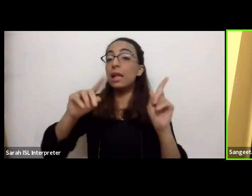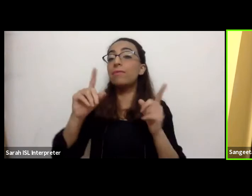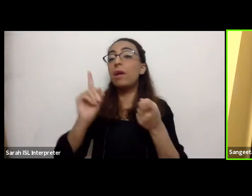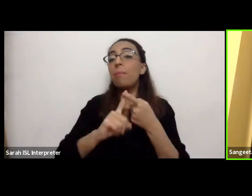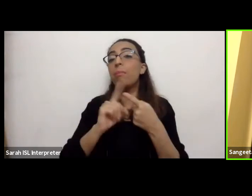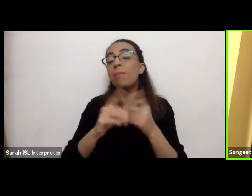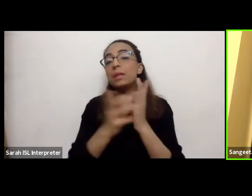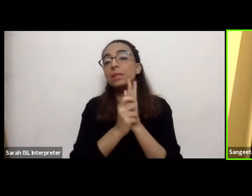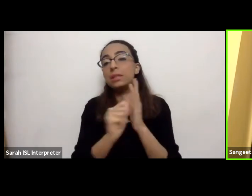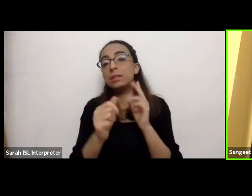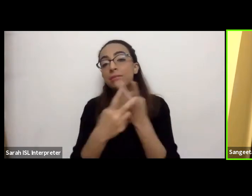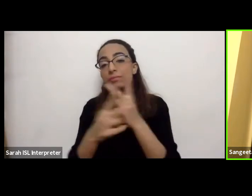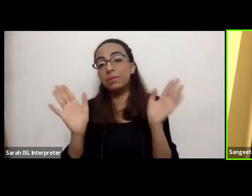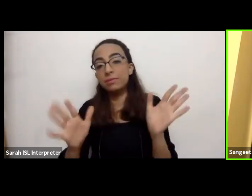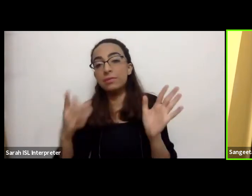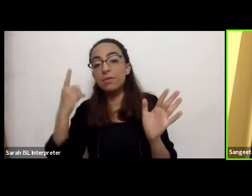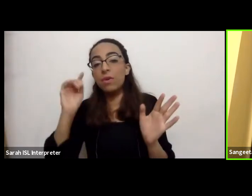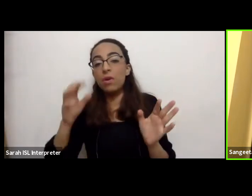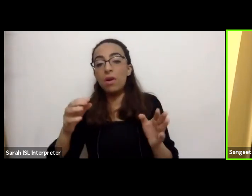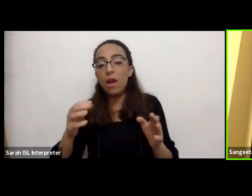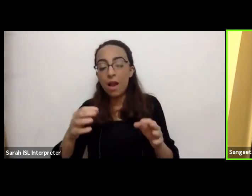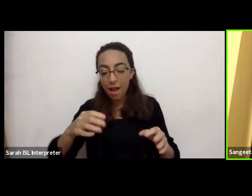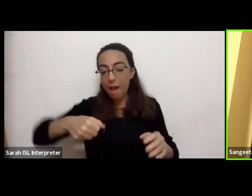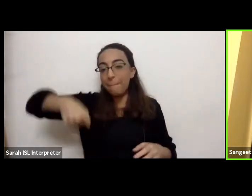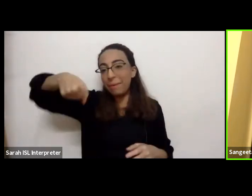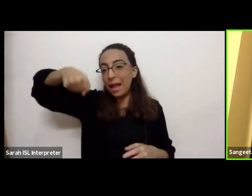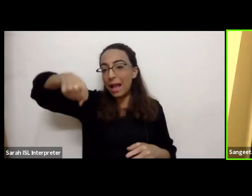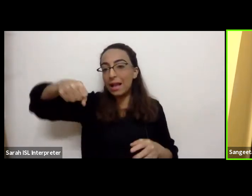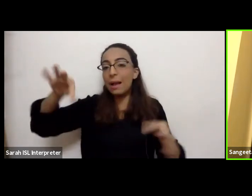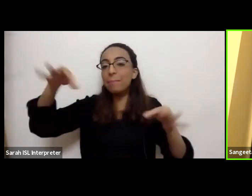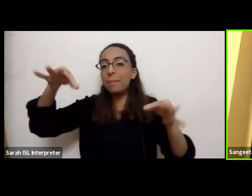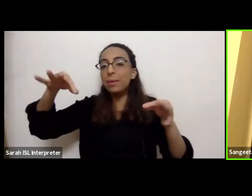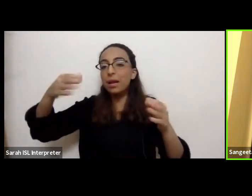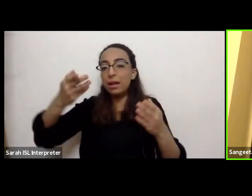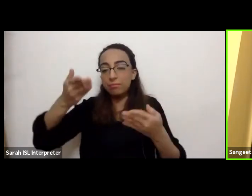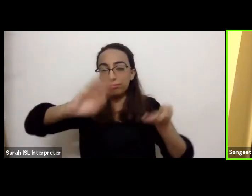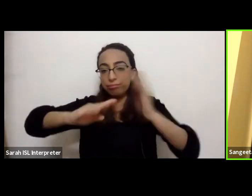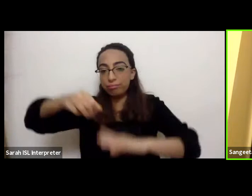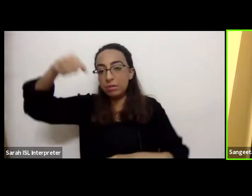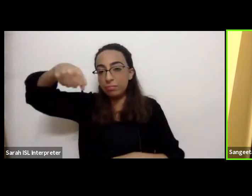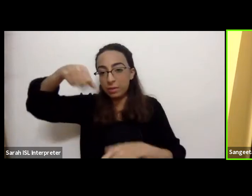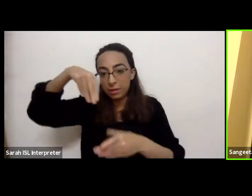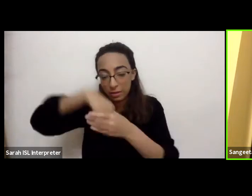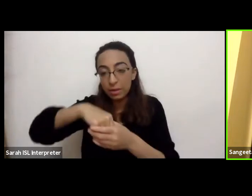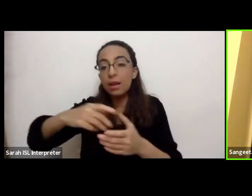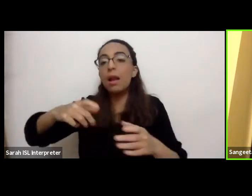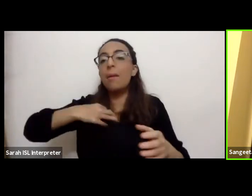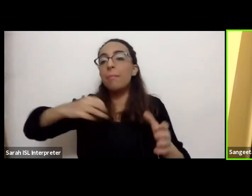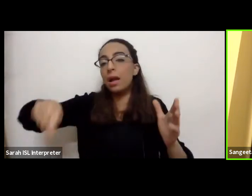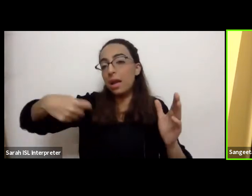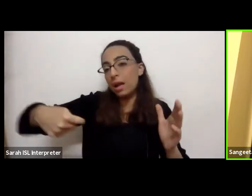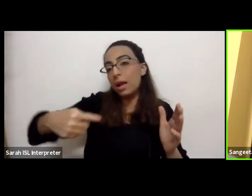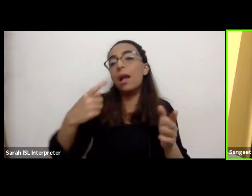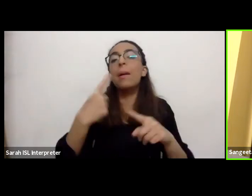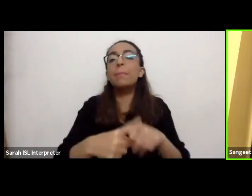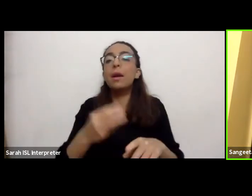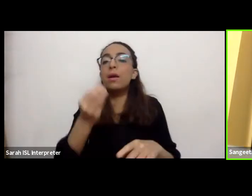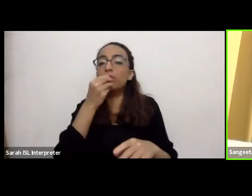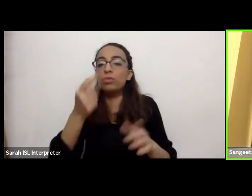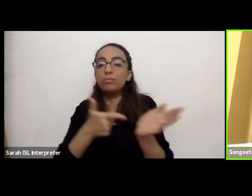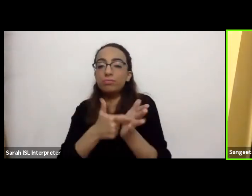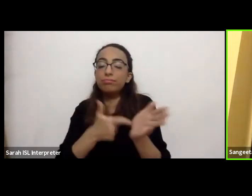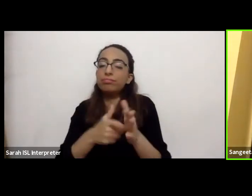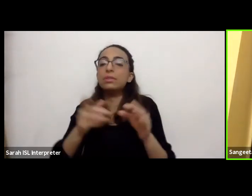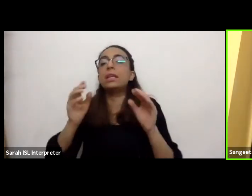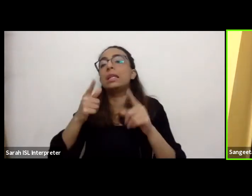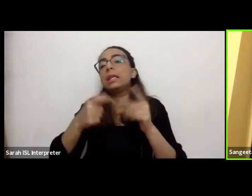skills like paper bag making, tailoring, and horticulture to its beneficiaries. Ladies